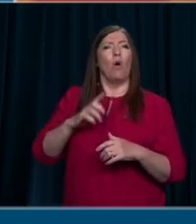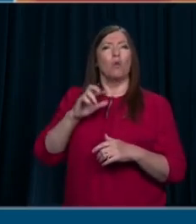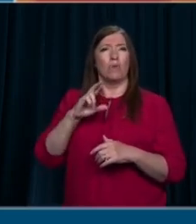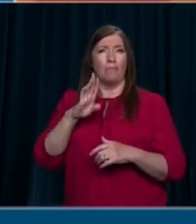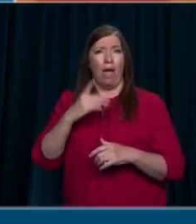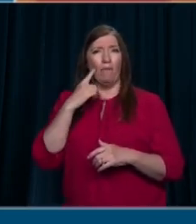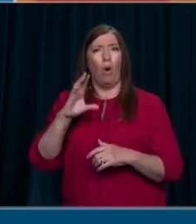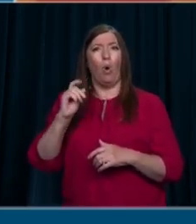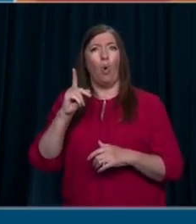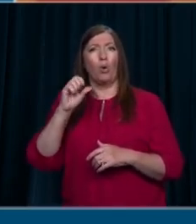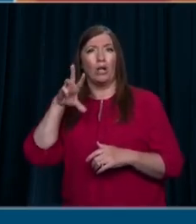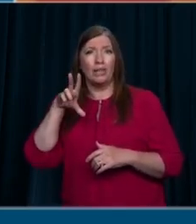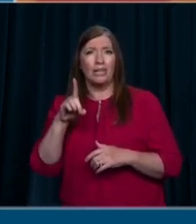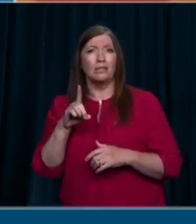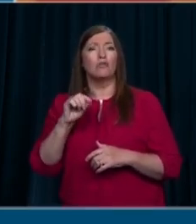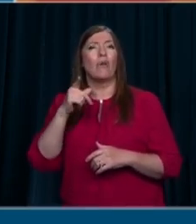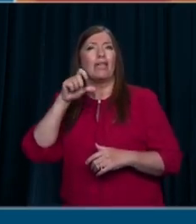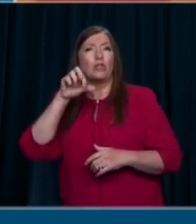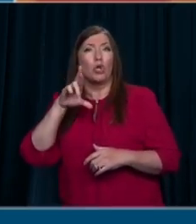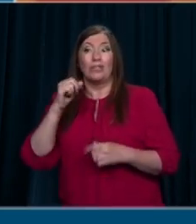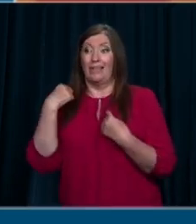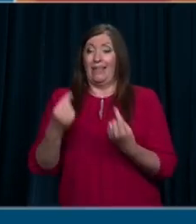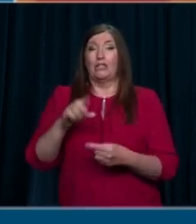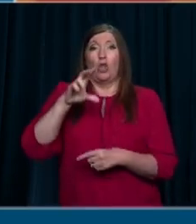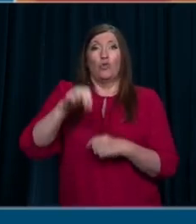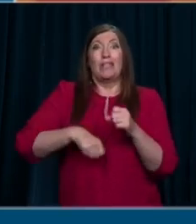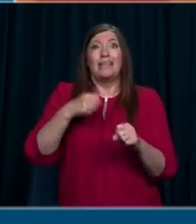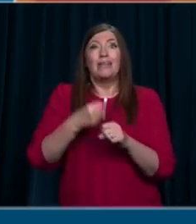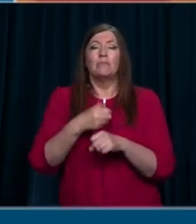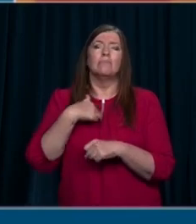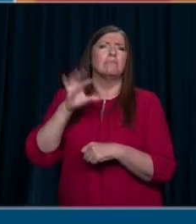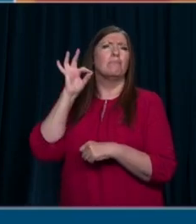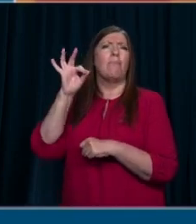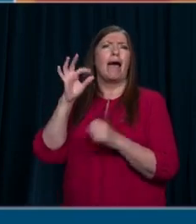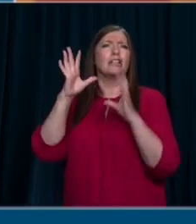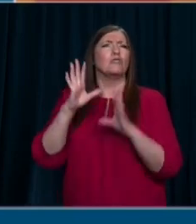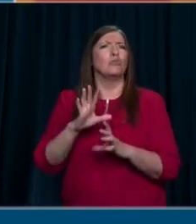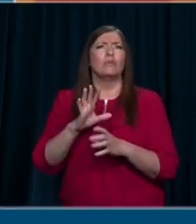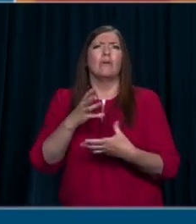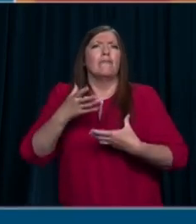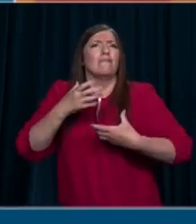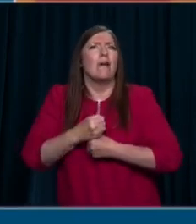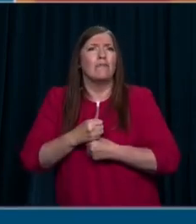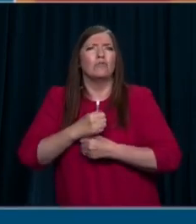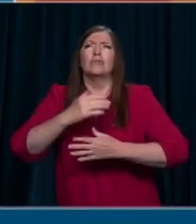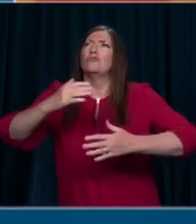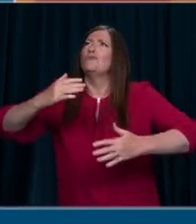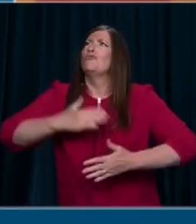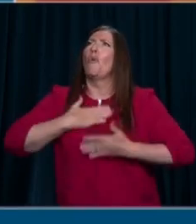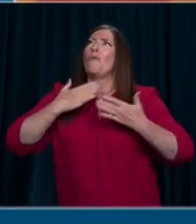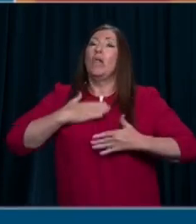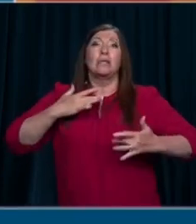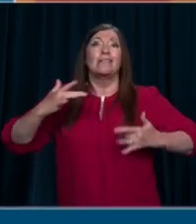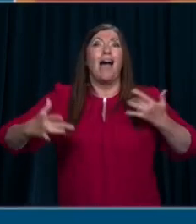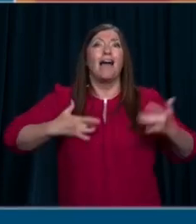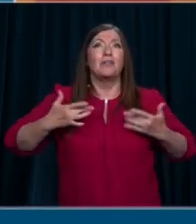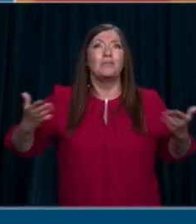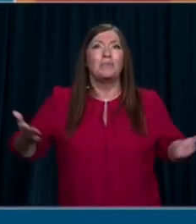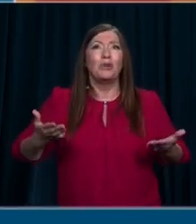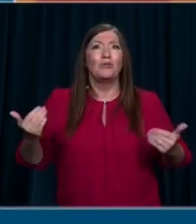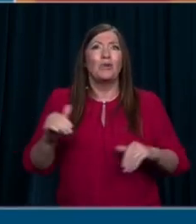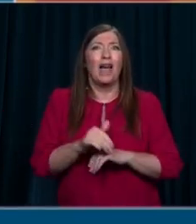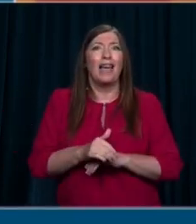for the last 3 decades, I've been serving as a pastor faithfully, joyfully, and I'm excited to be here before you